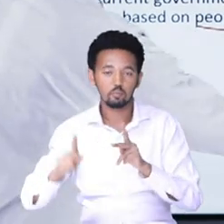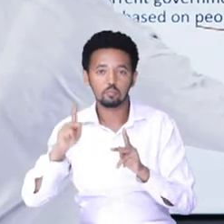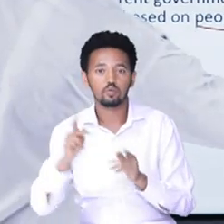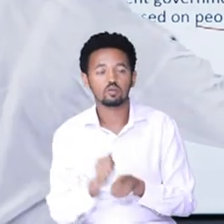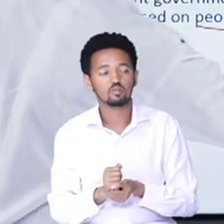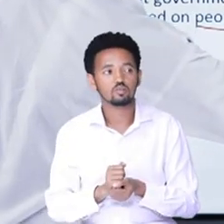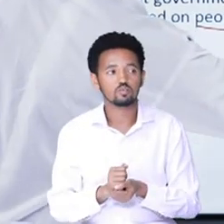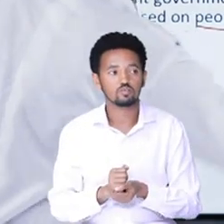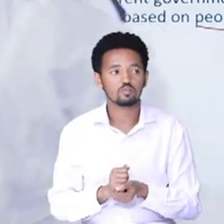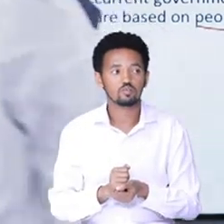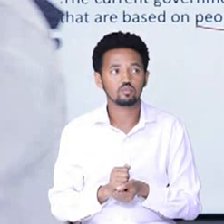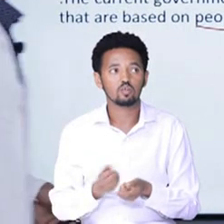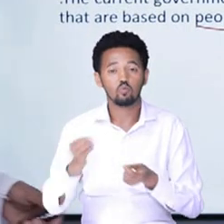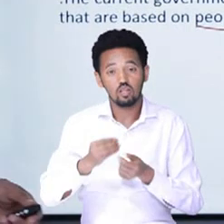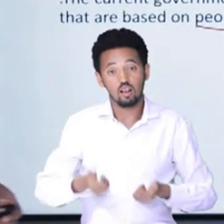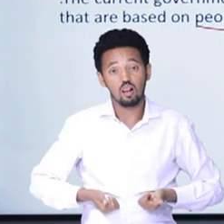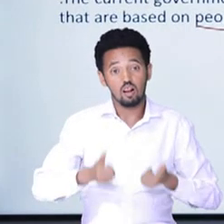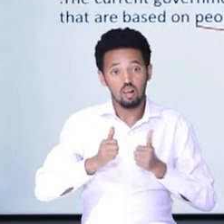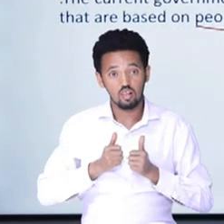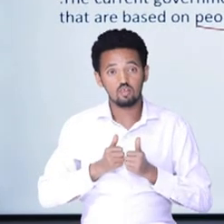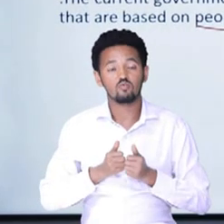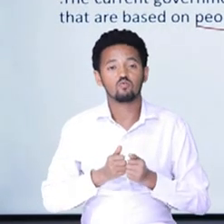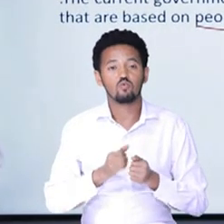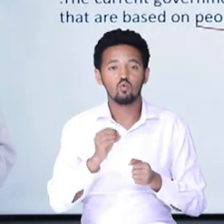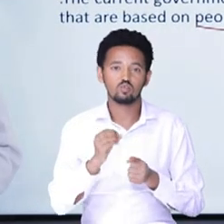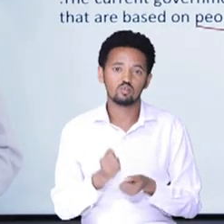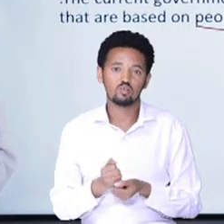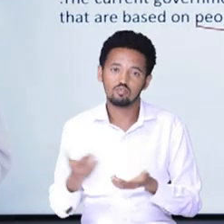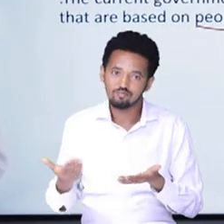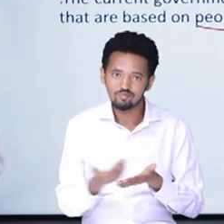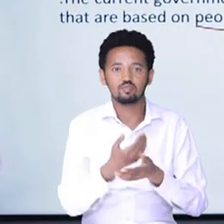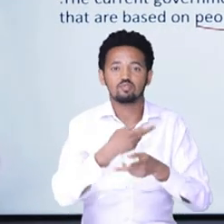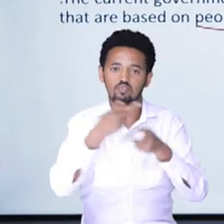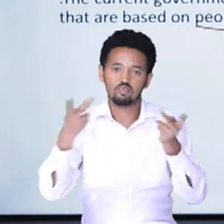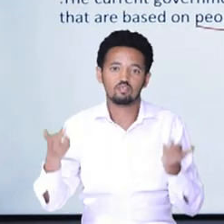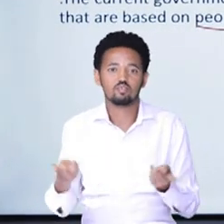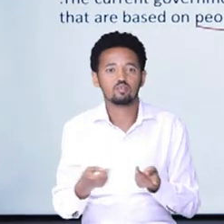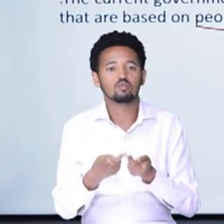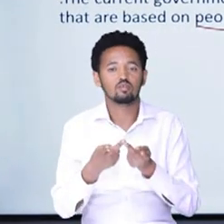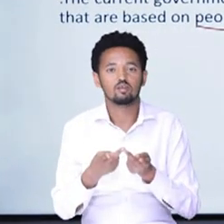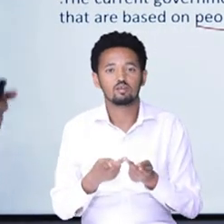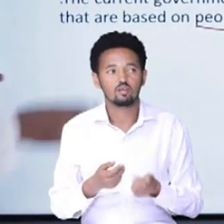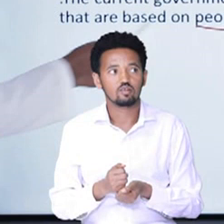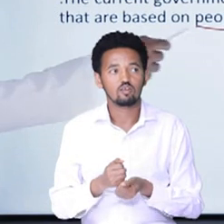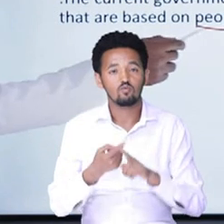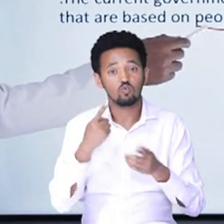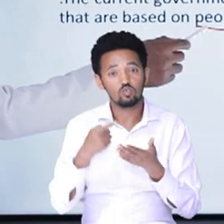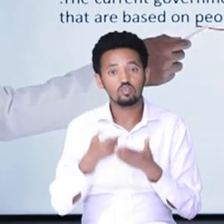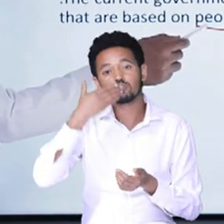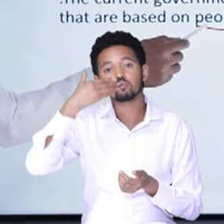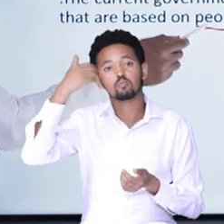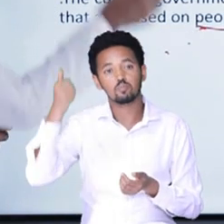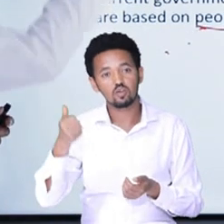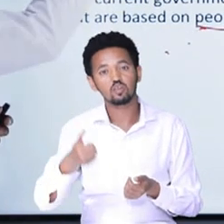people's will to live on their original settlement area. So this one is